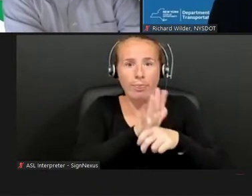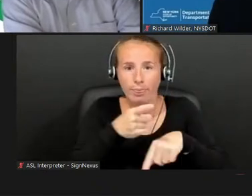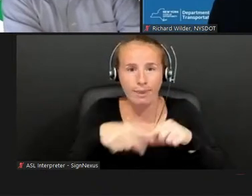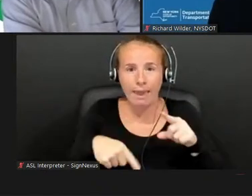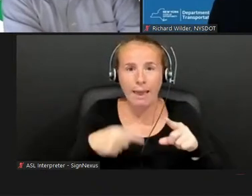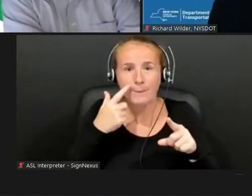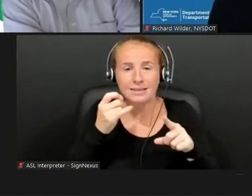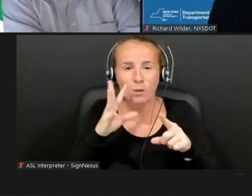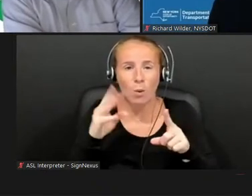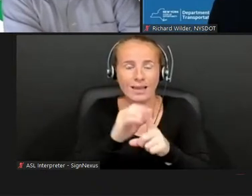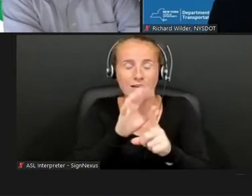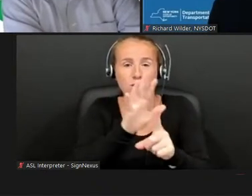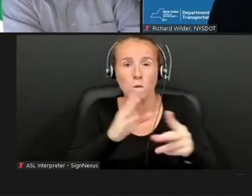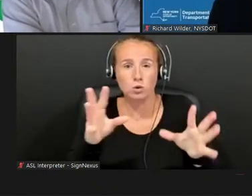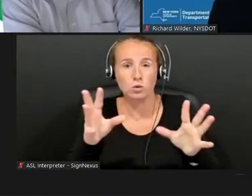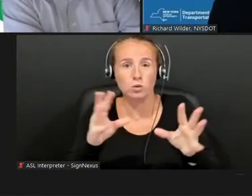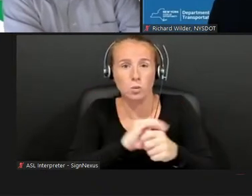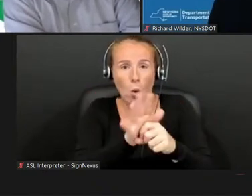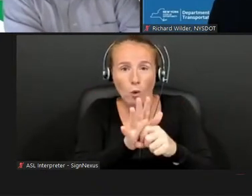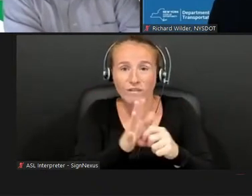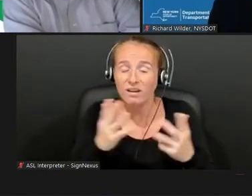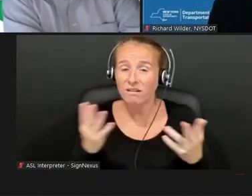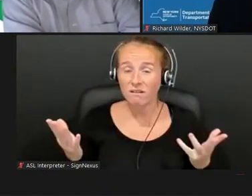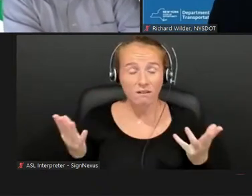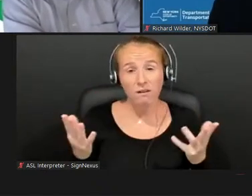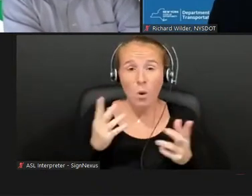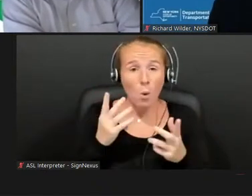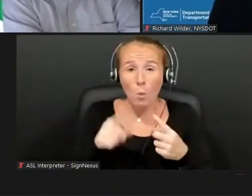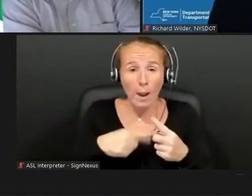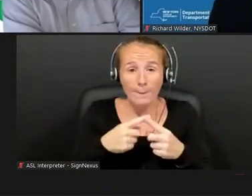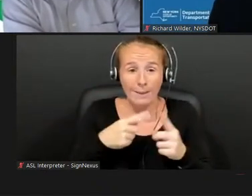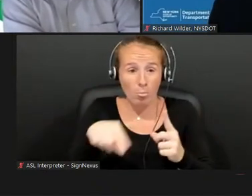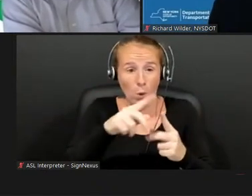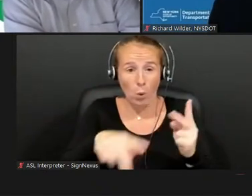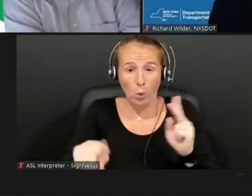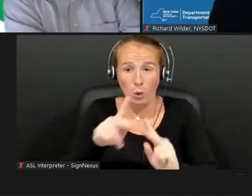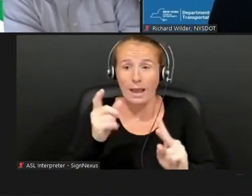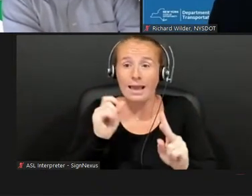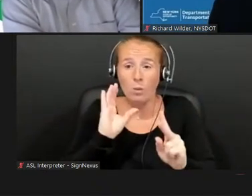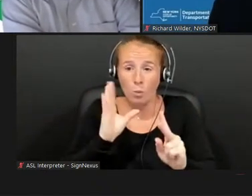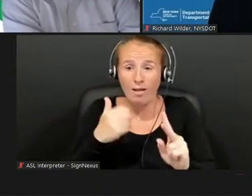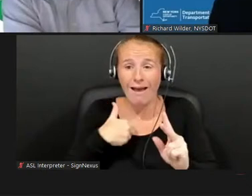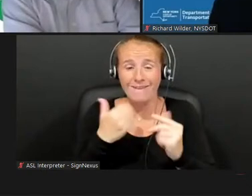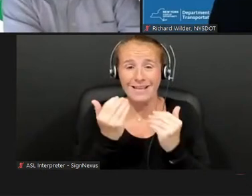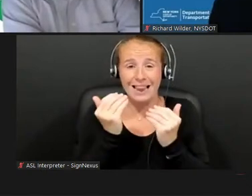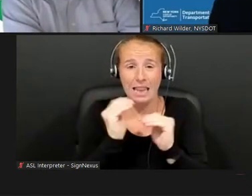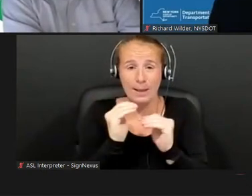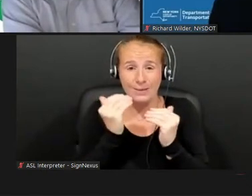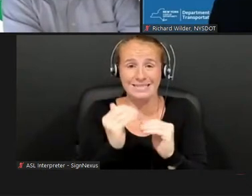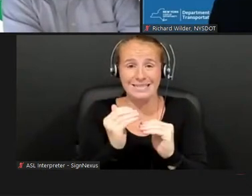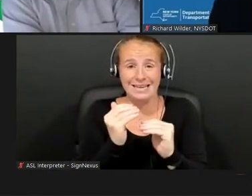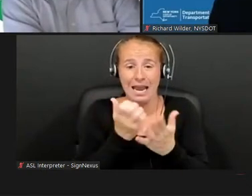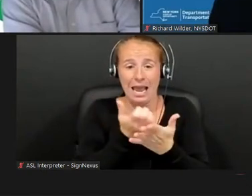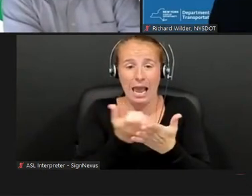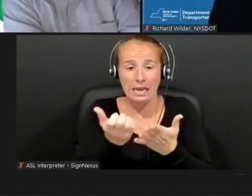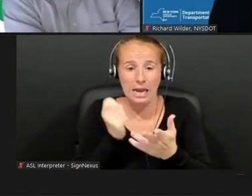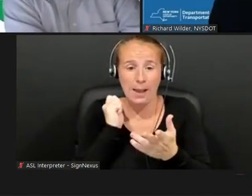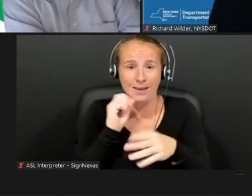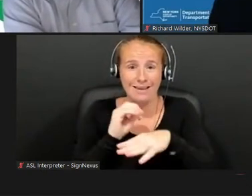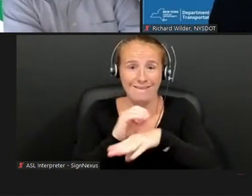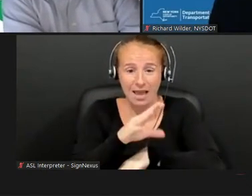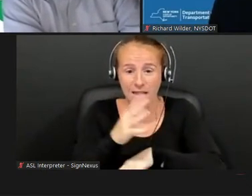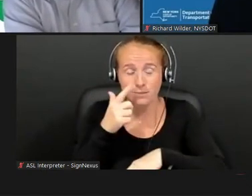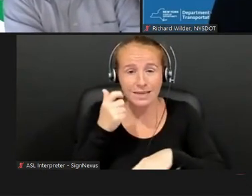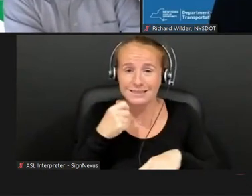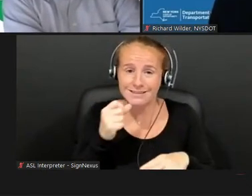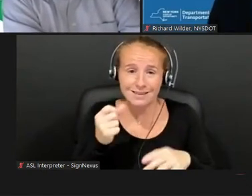they're going to be exposed this would be a very limited uh have a very limited uh economic effect because not that